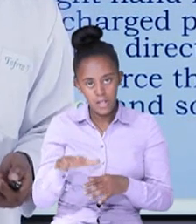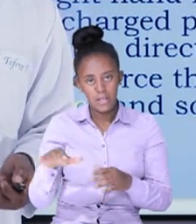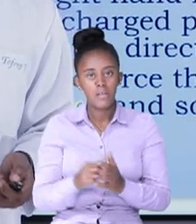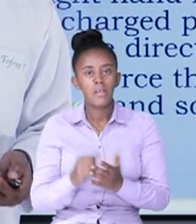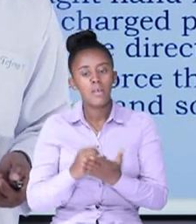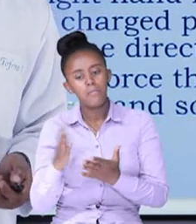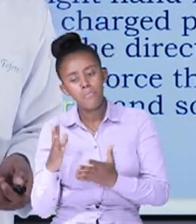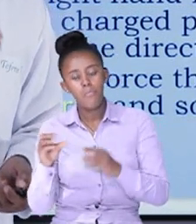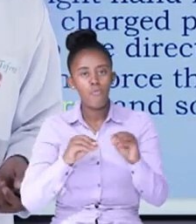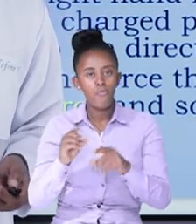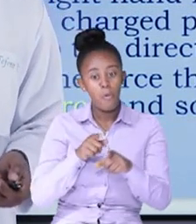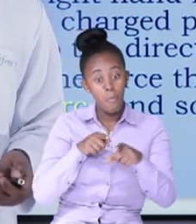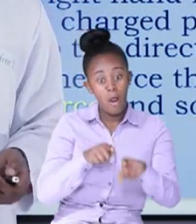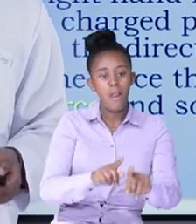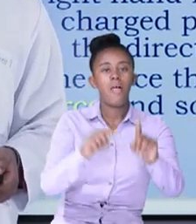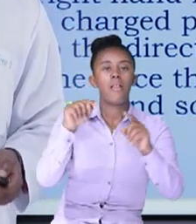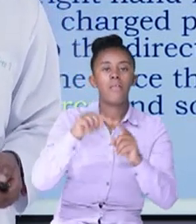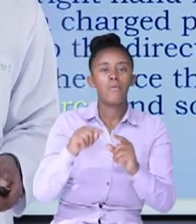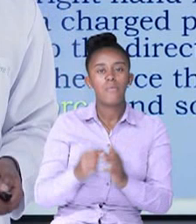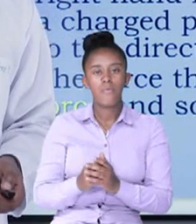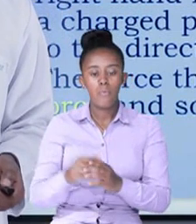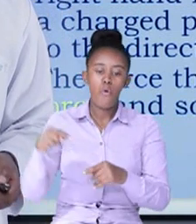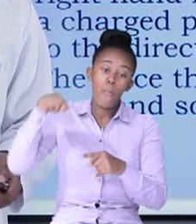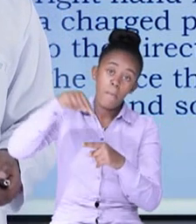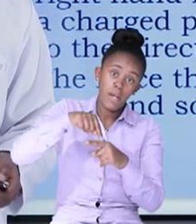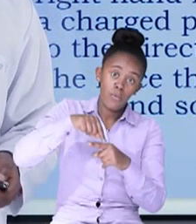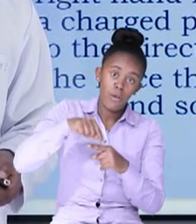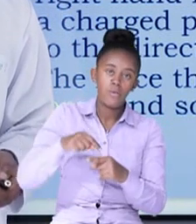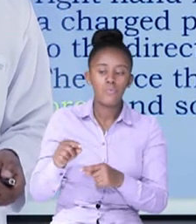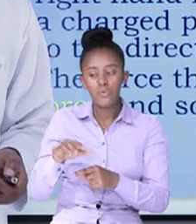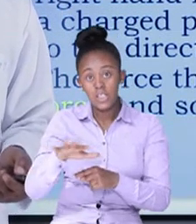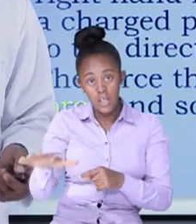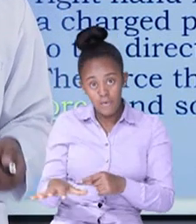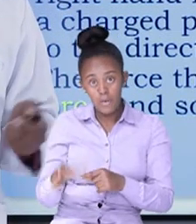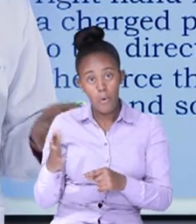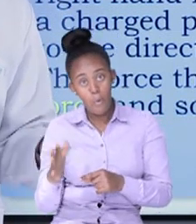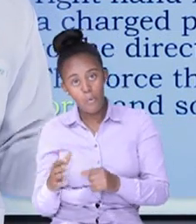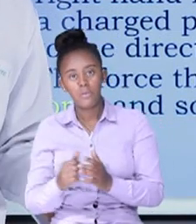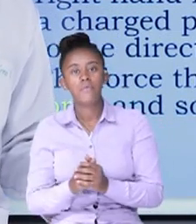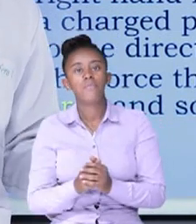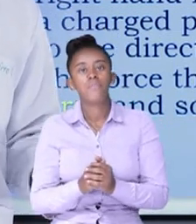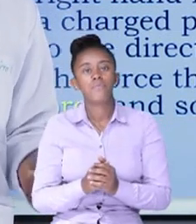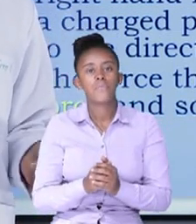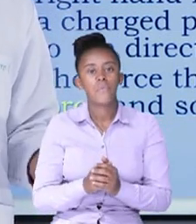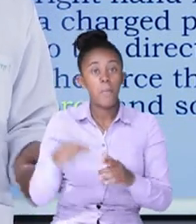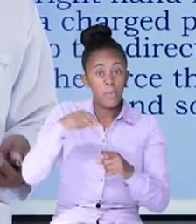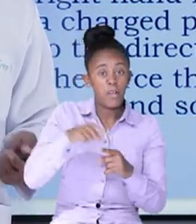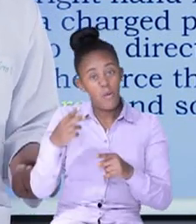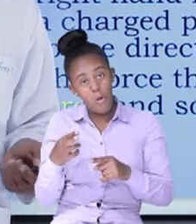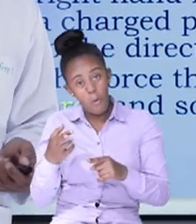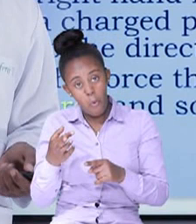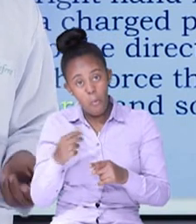It might move parallel to the field, it might move perpendicular to the field, or it might move neither or perpendicular or